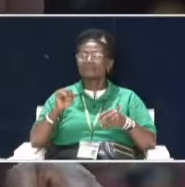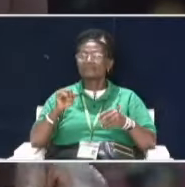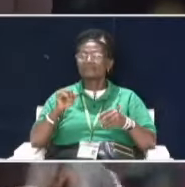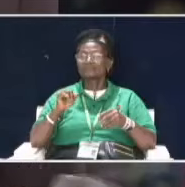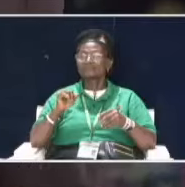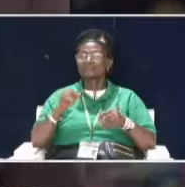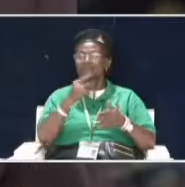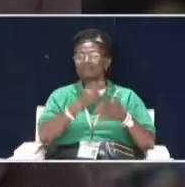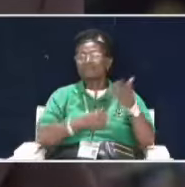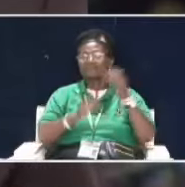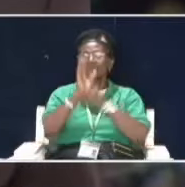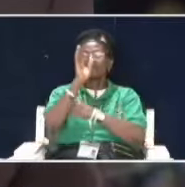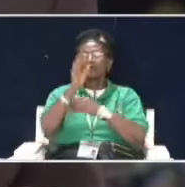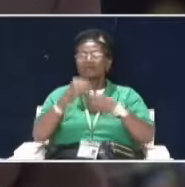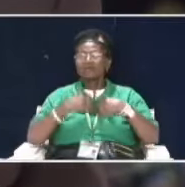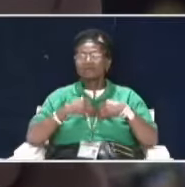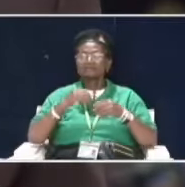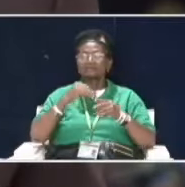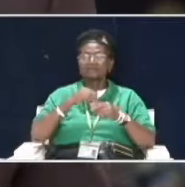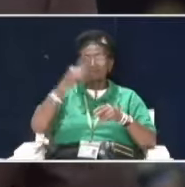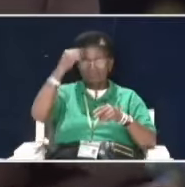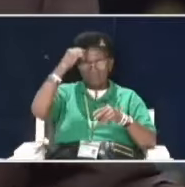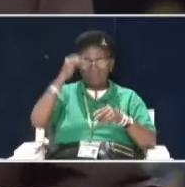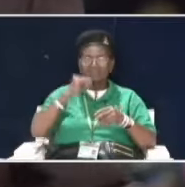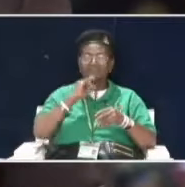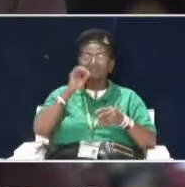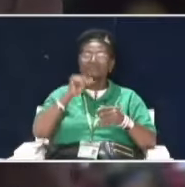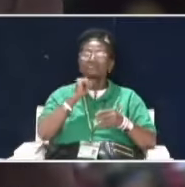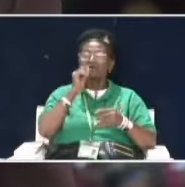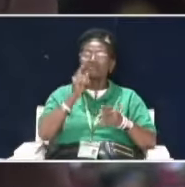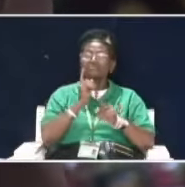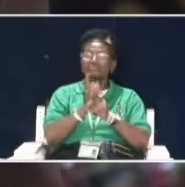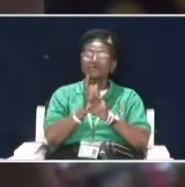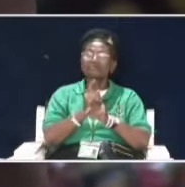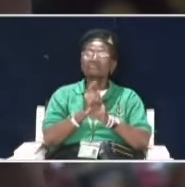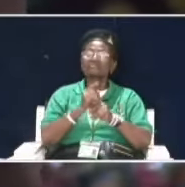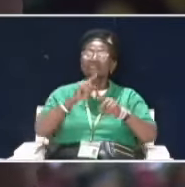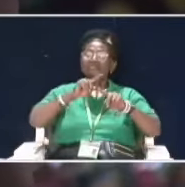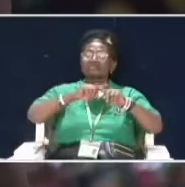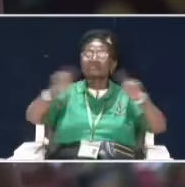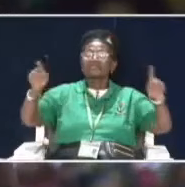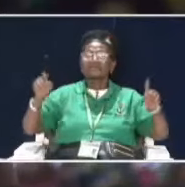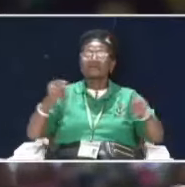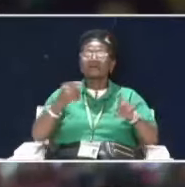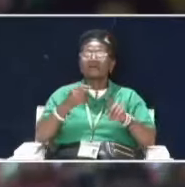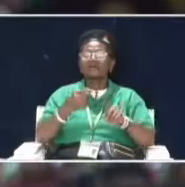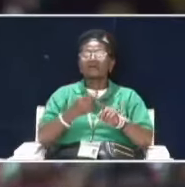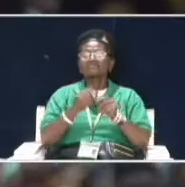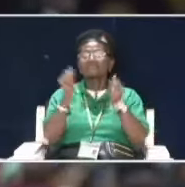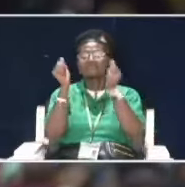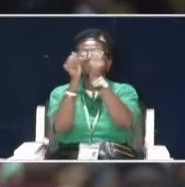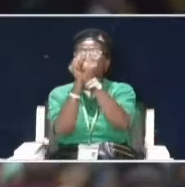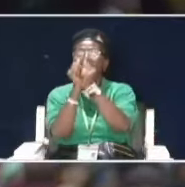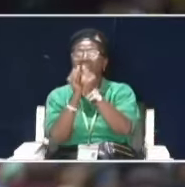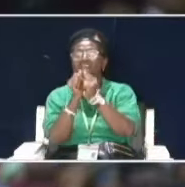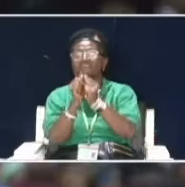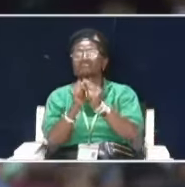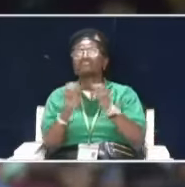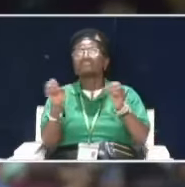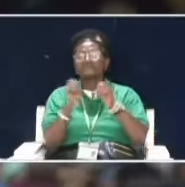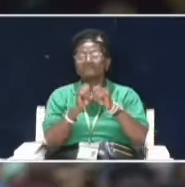what God has in mind is not just deliverance for the captives, even though that is part of it.